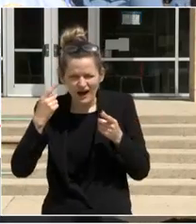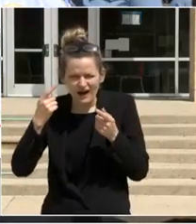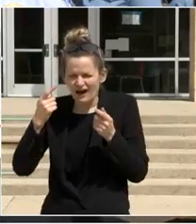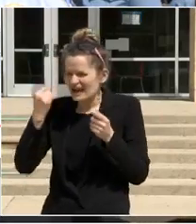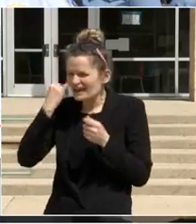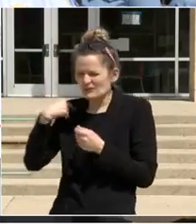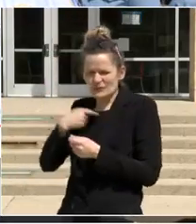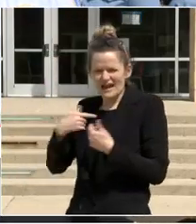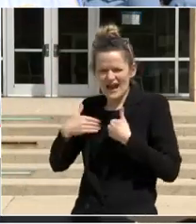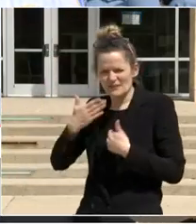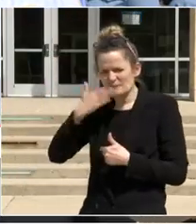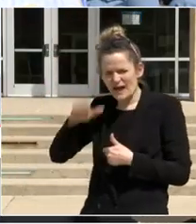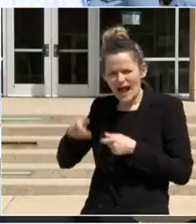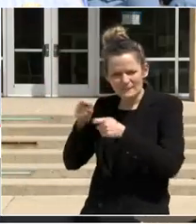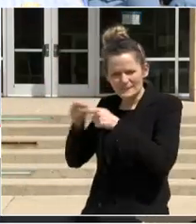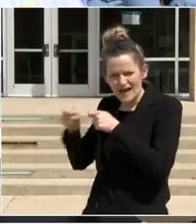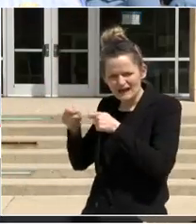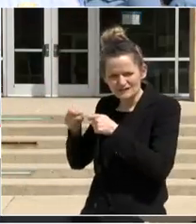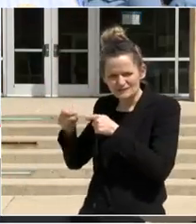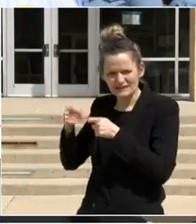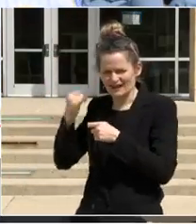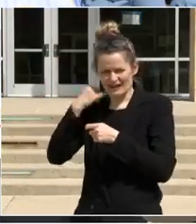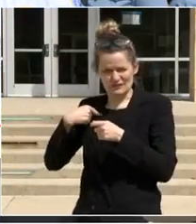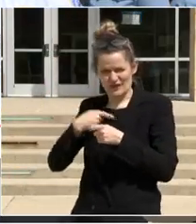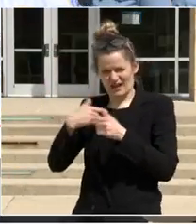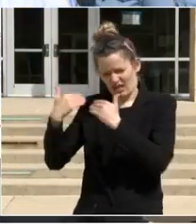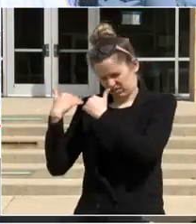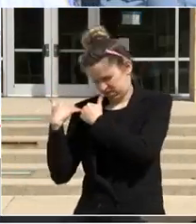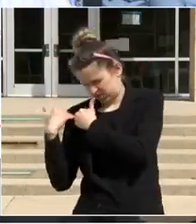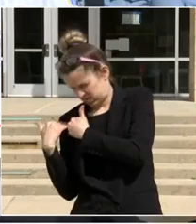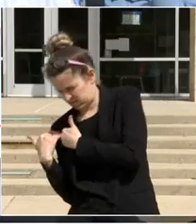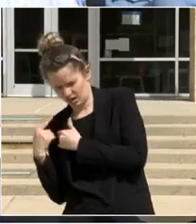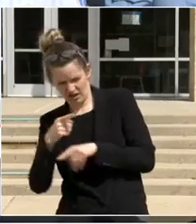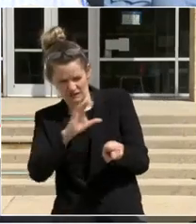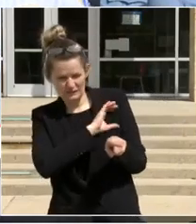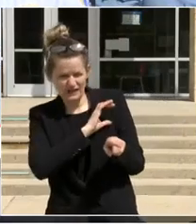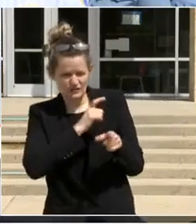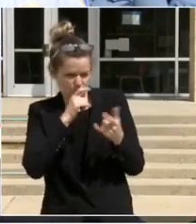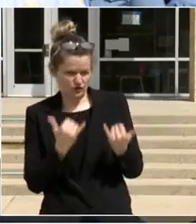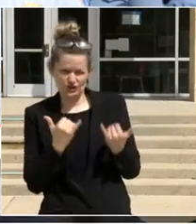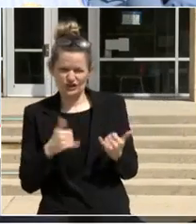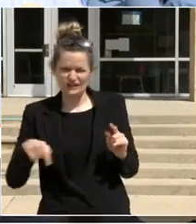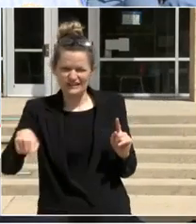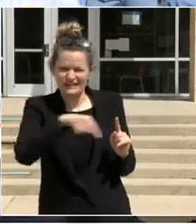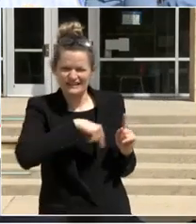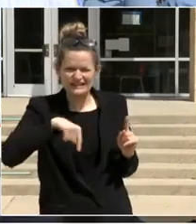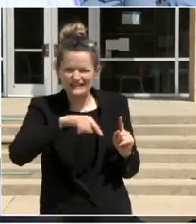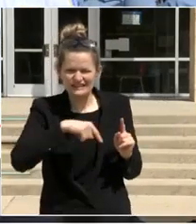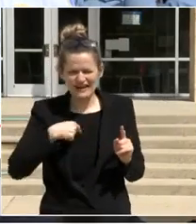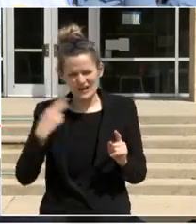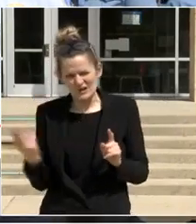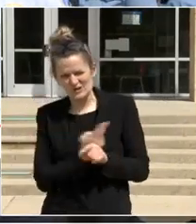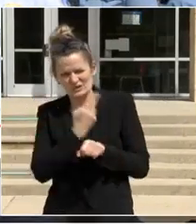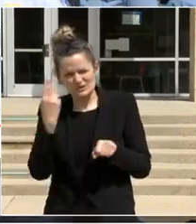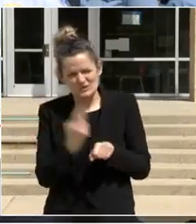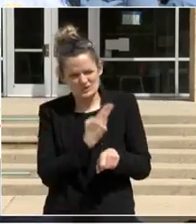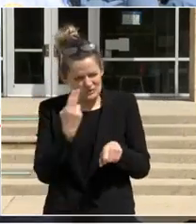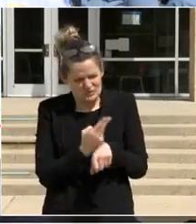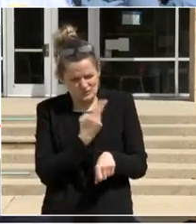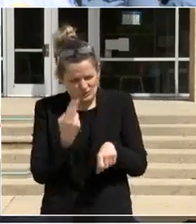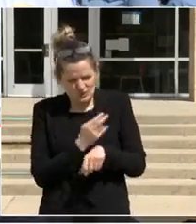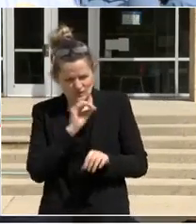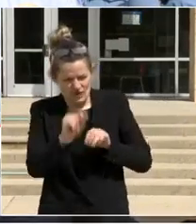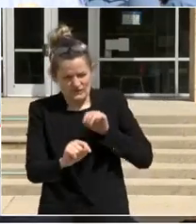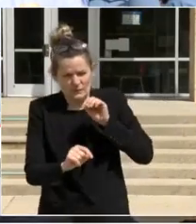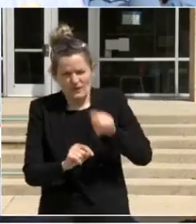our officers to their breaking point and use vast amounts of overtime. Last year, I was so concerned